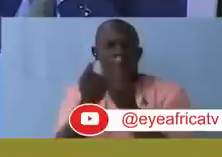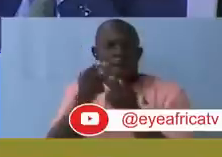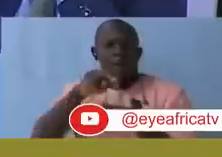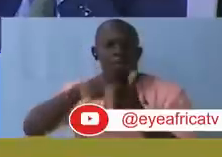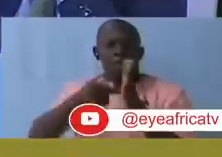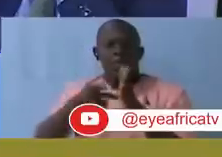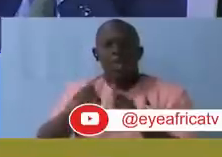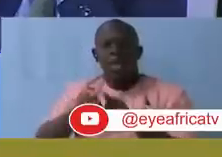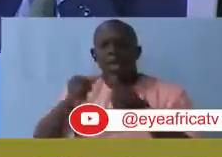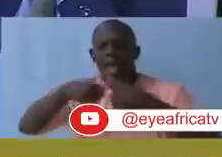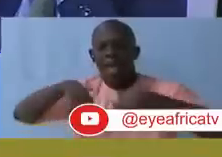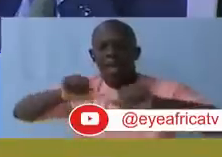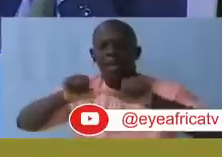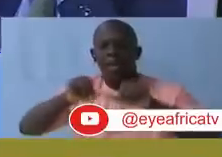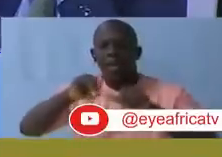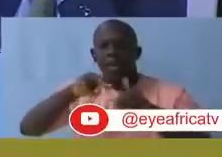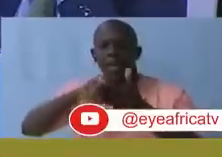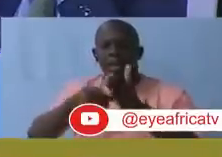chemistry unit.